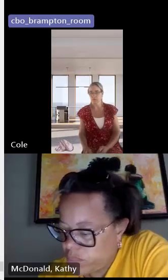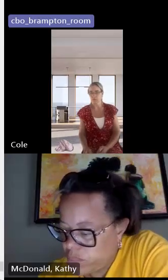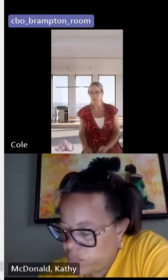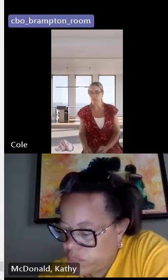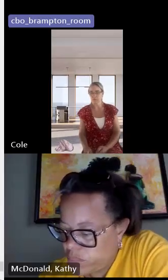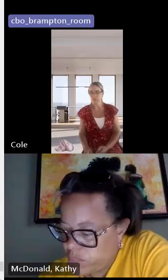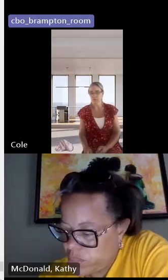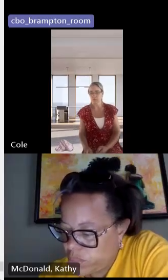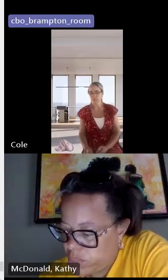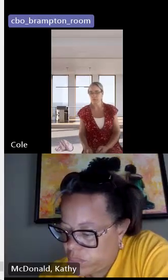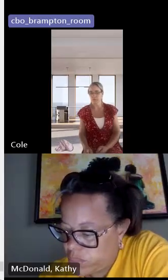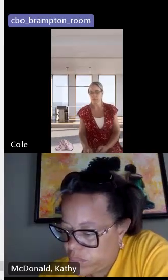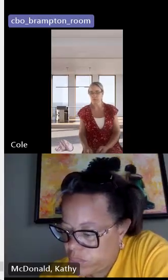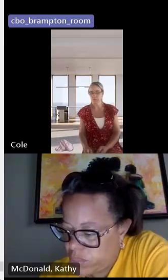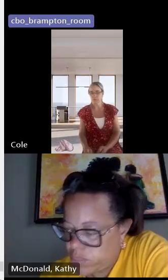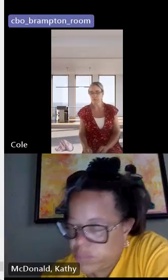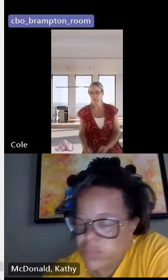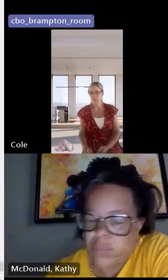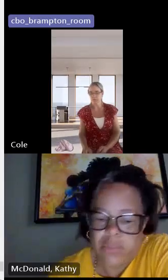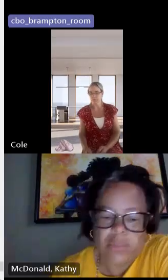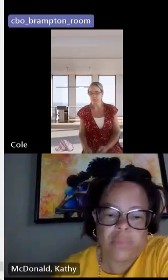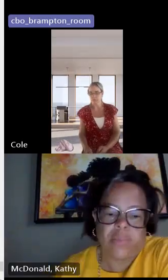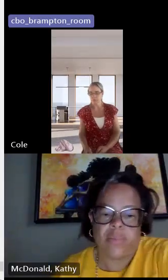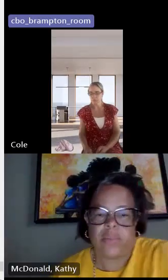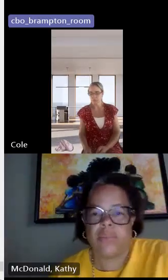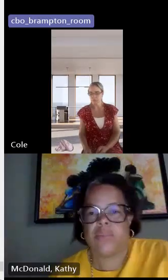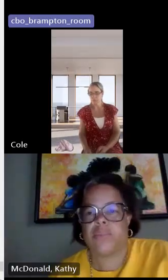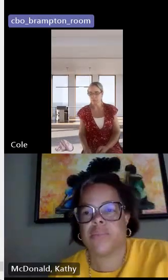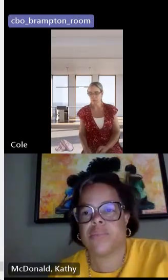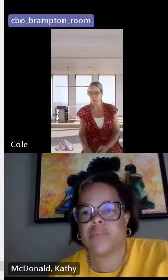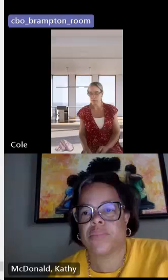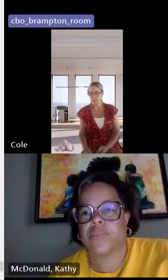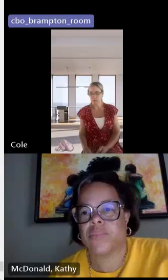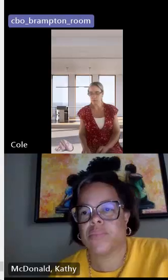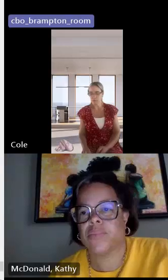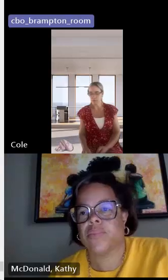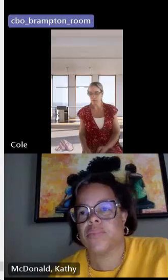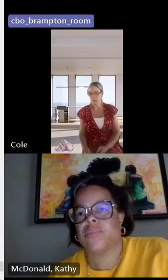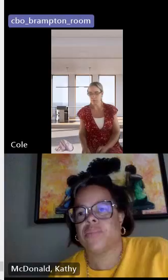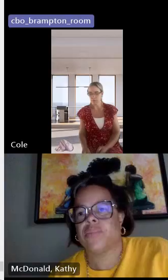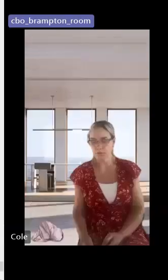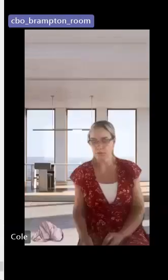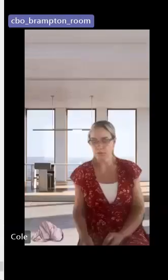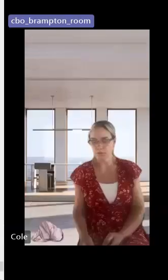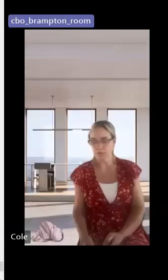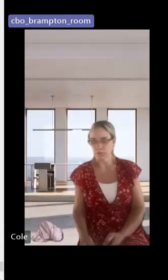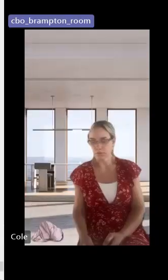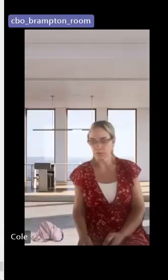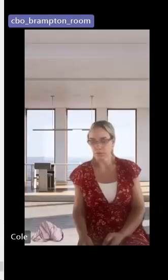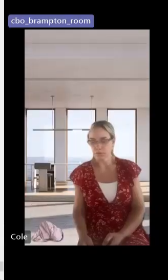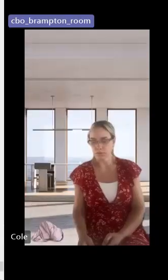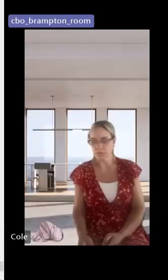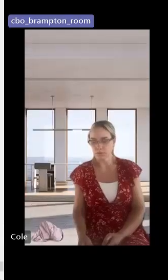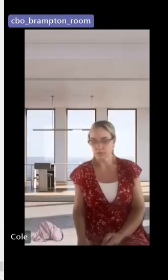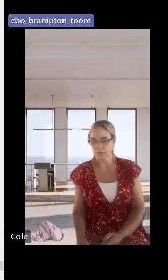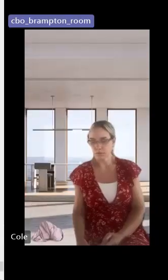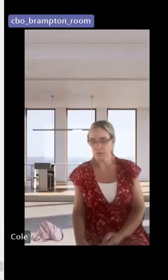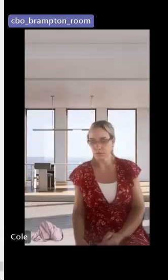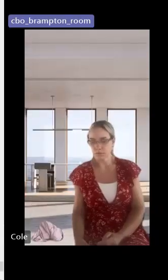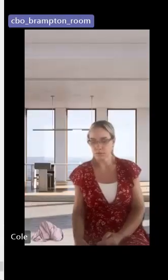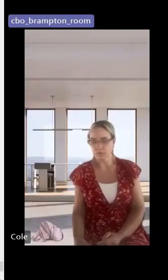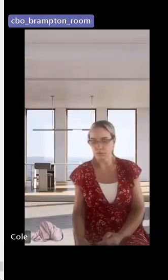Student Transportation of Peel Region has a contract with their school bus operators that requires a CPI increase within